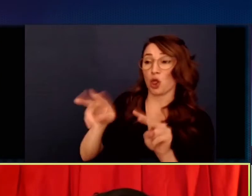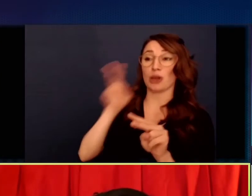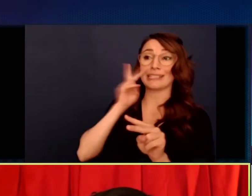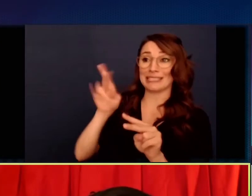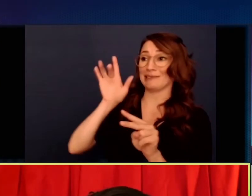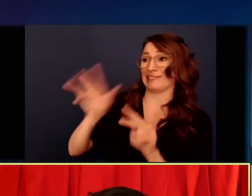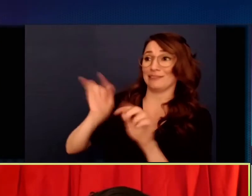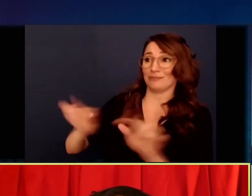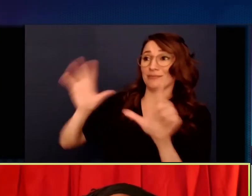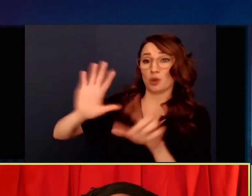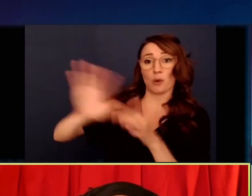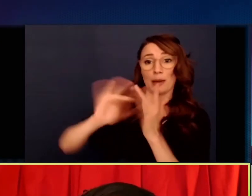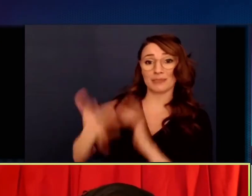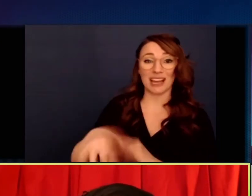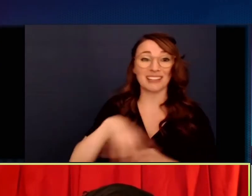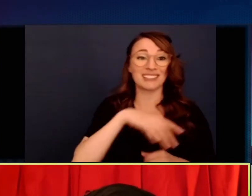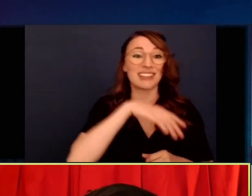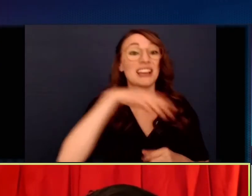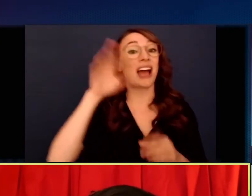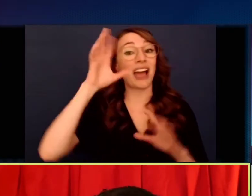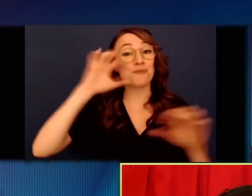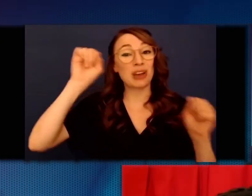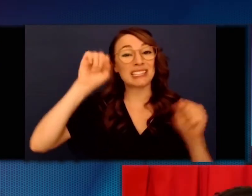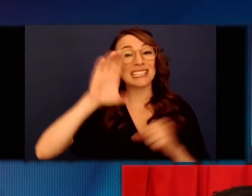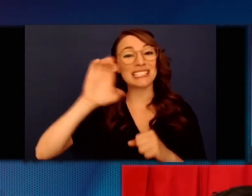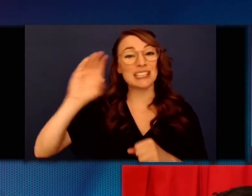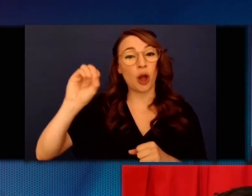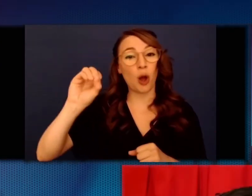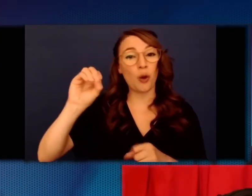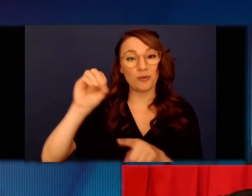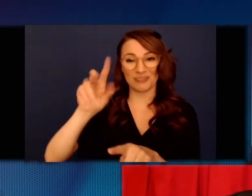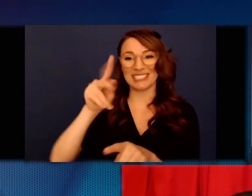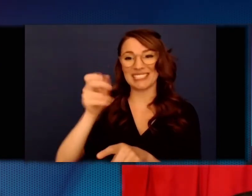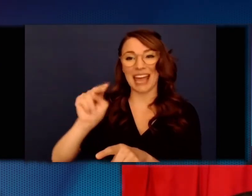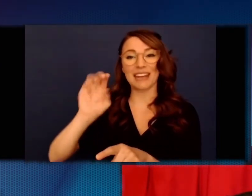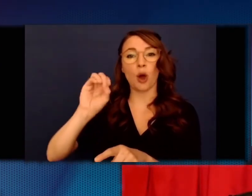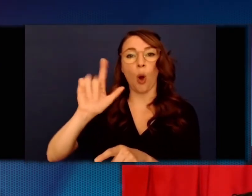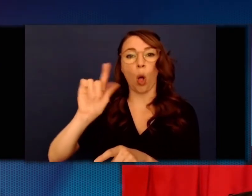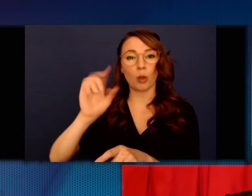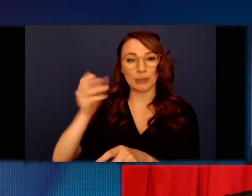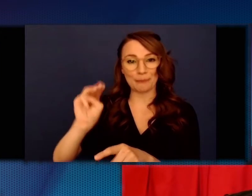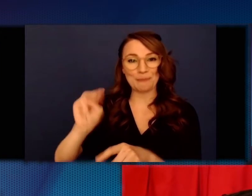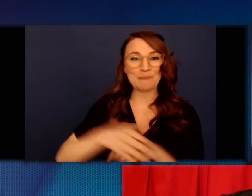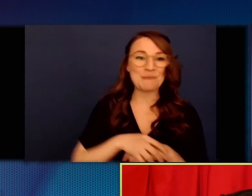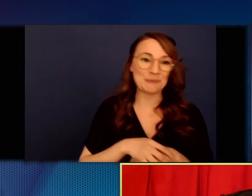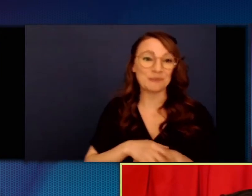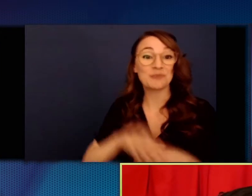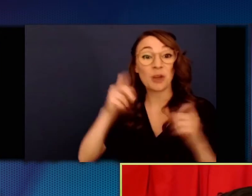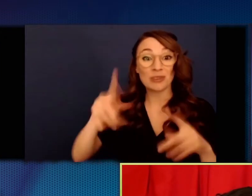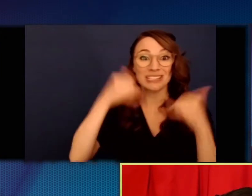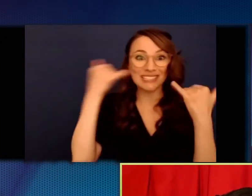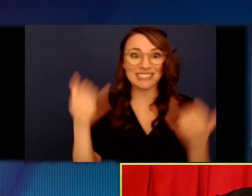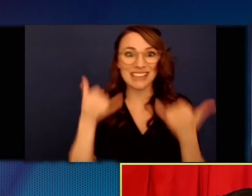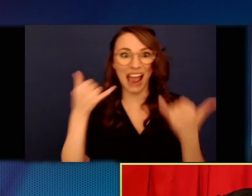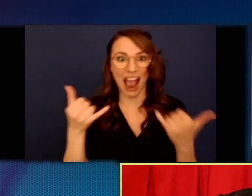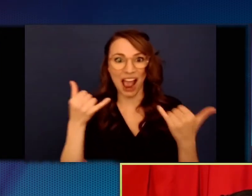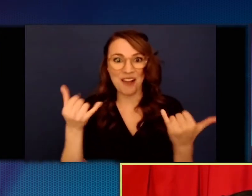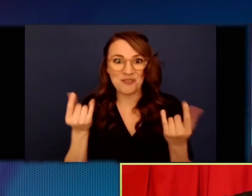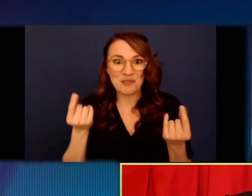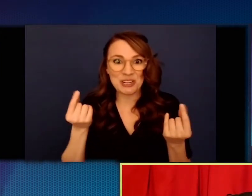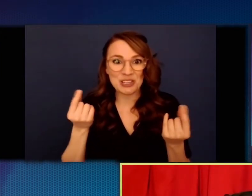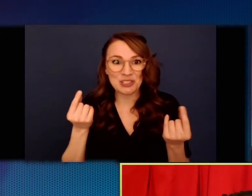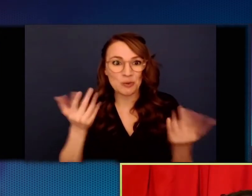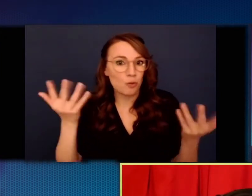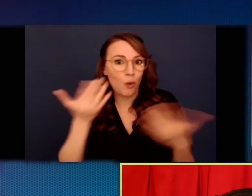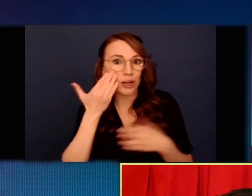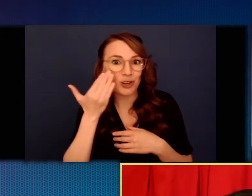much Excellent. again, Thank you President for and inviting me. CEO Ken Oldham. Thank Absolutely. you for inviting Thank you. All right. So now it's time to try your hand at what you